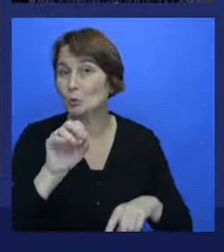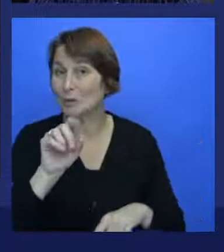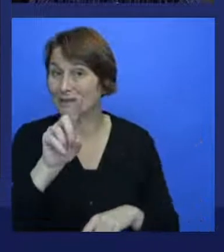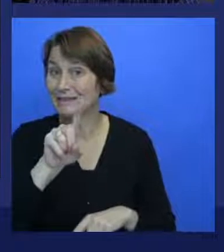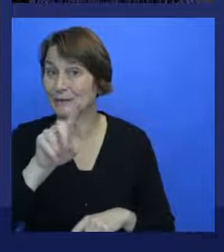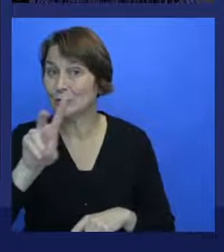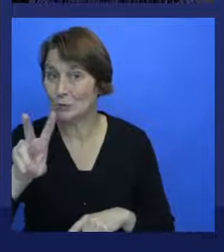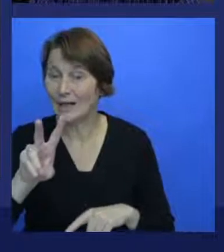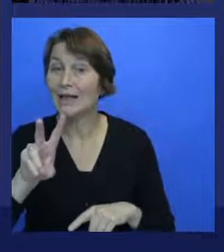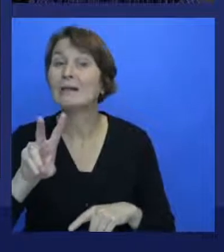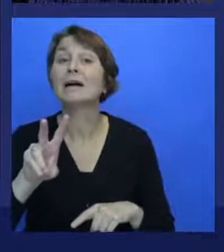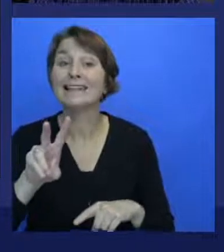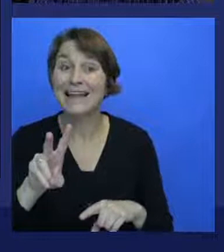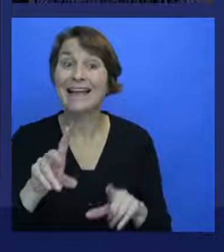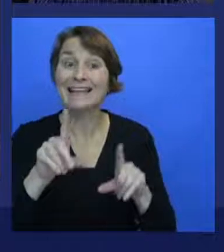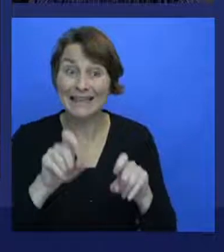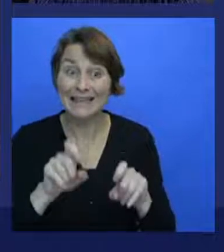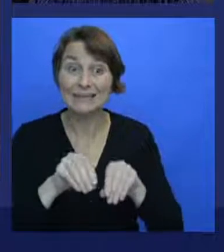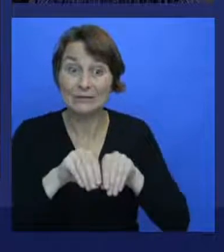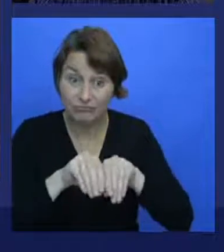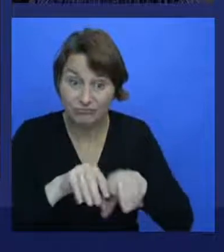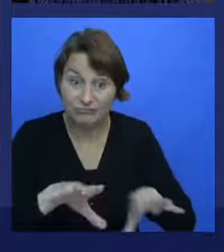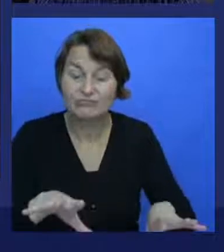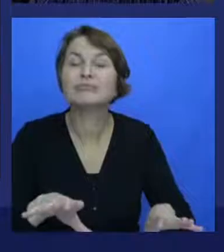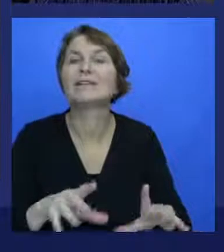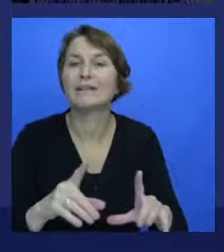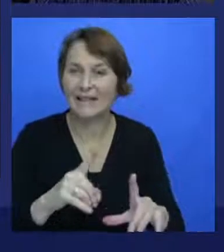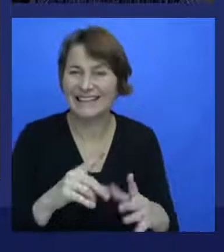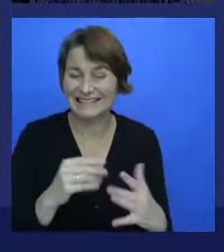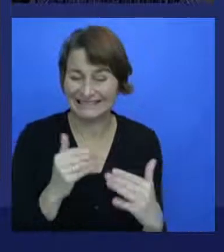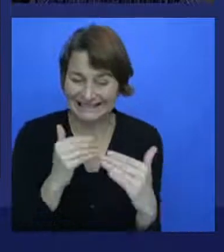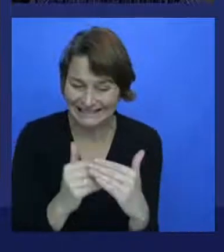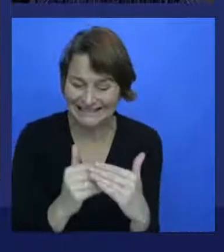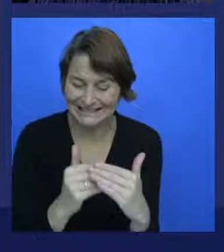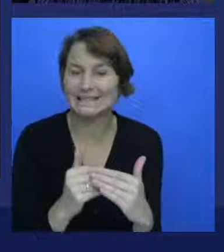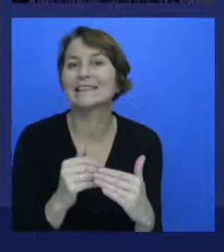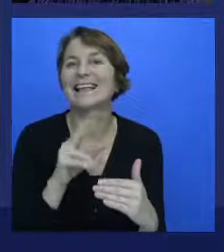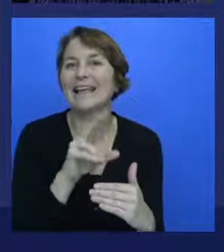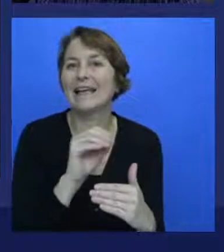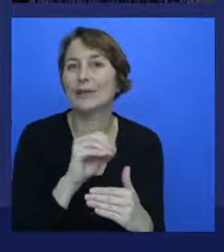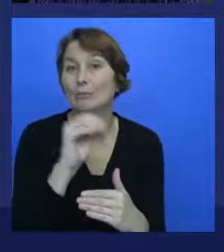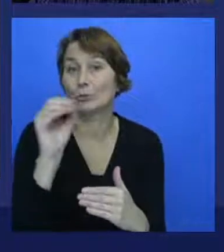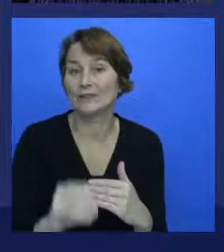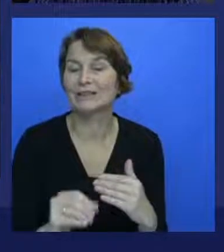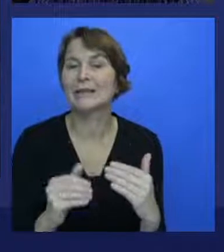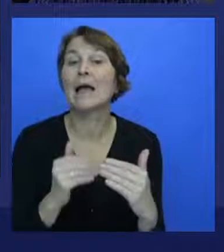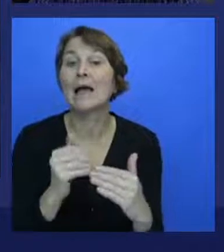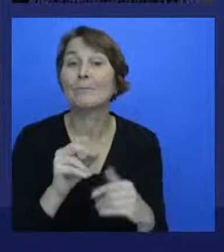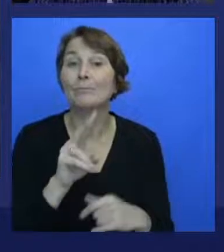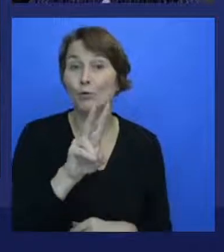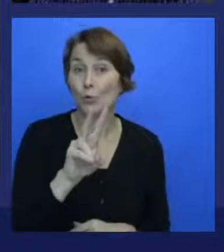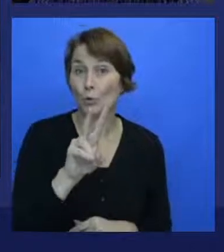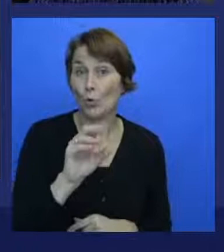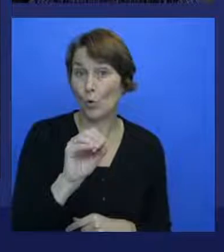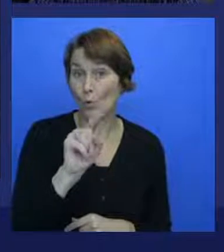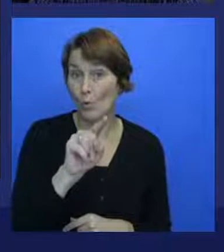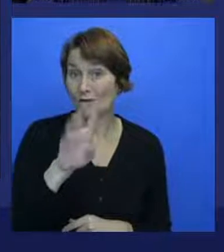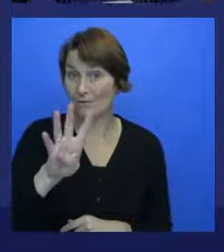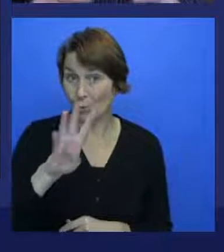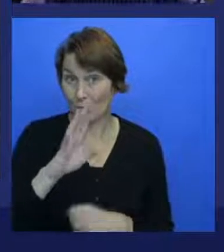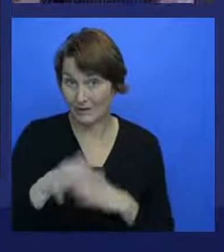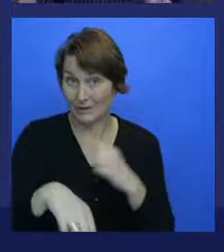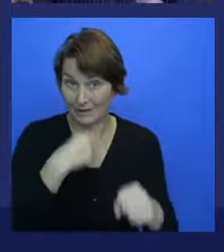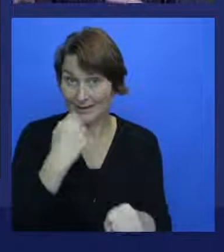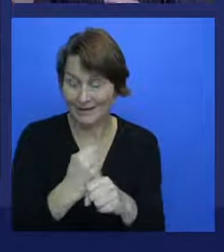84% result. By 2015, it was 100%. And so in that sense, the scruffies had their day.